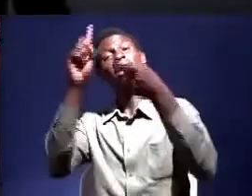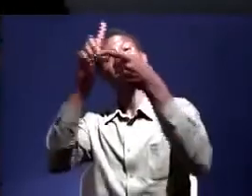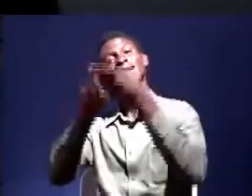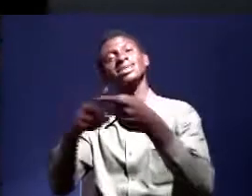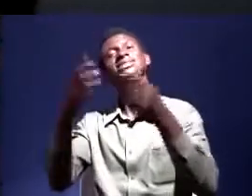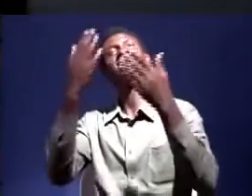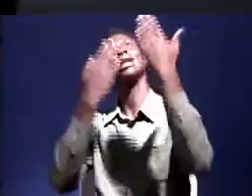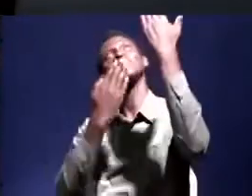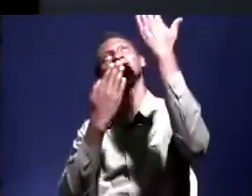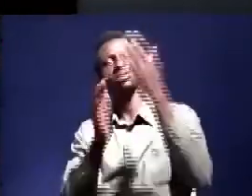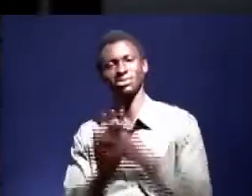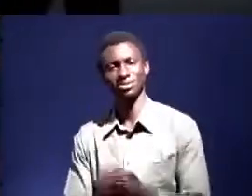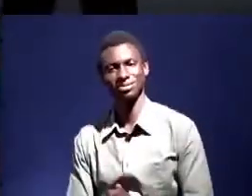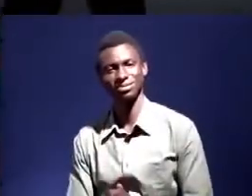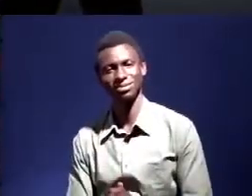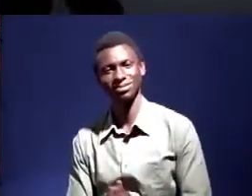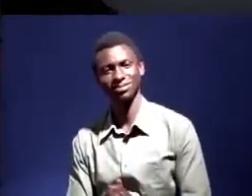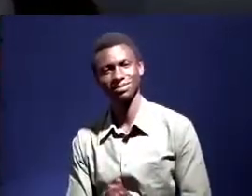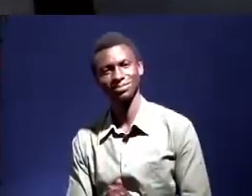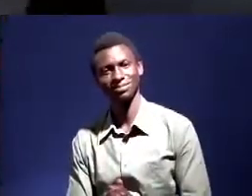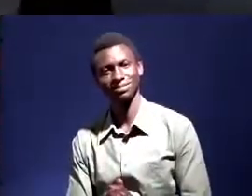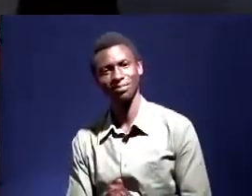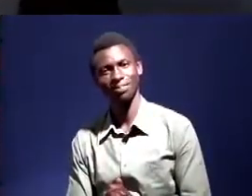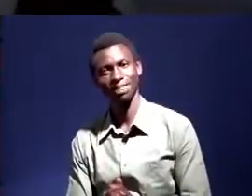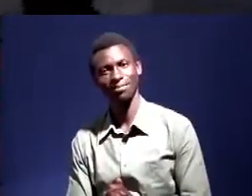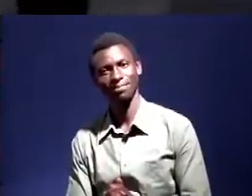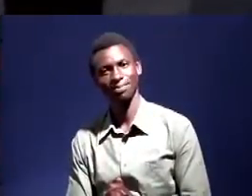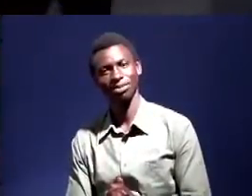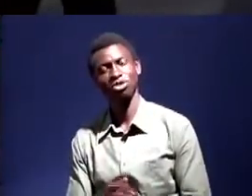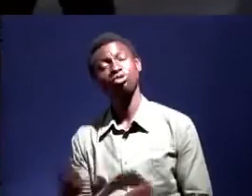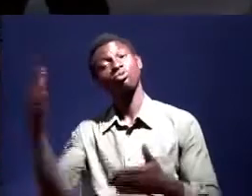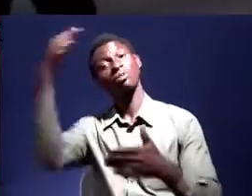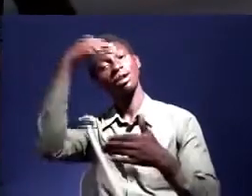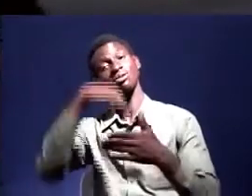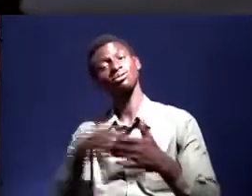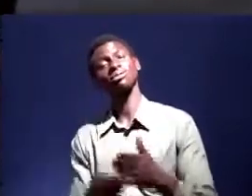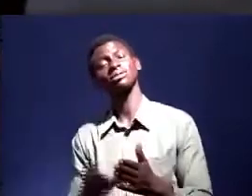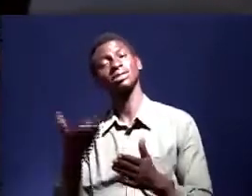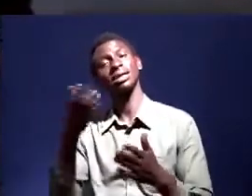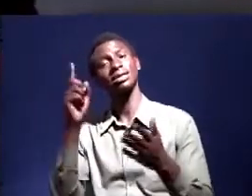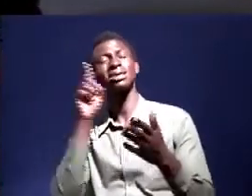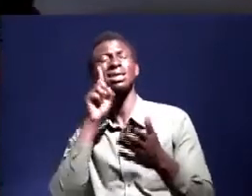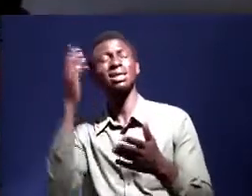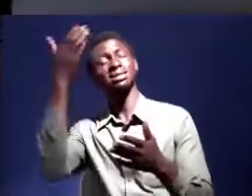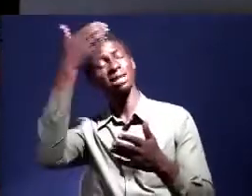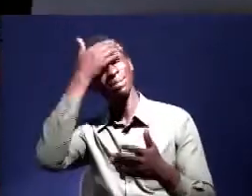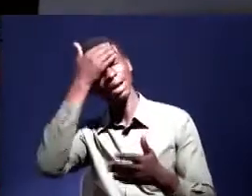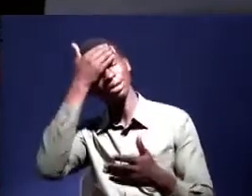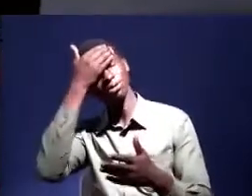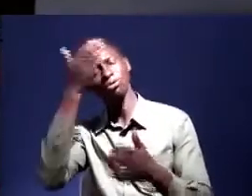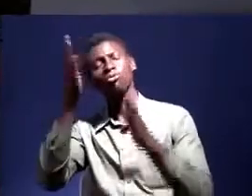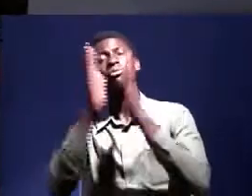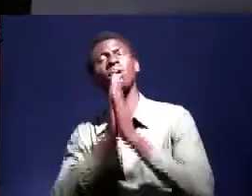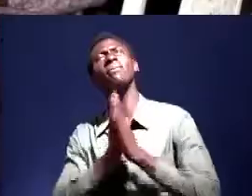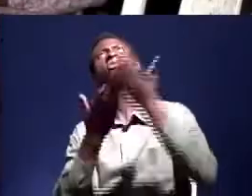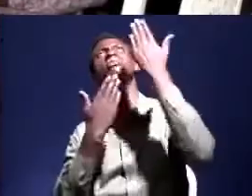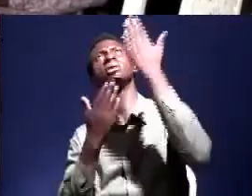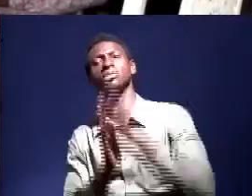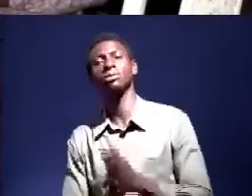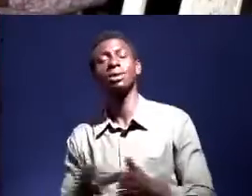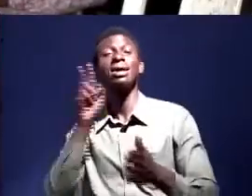Sabbath. You come to worship God. Every Sabbath, you come to study the Word of